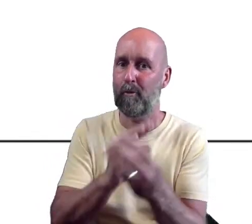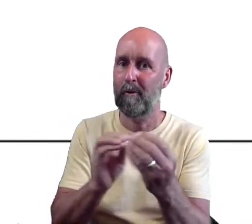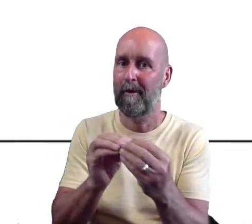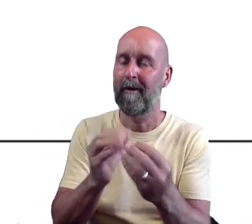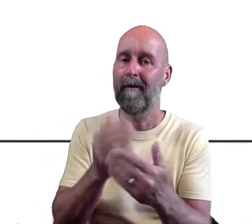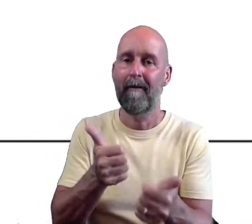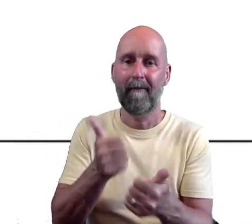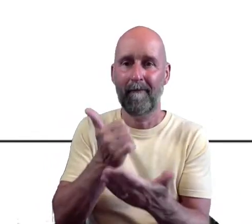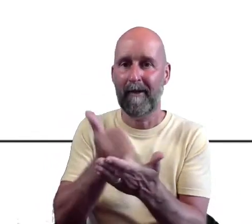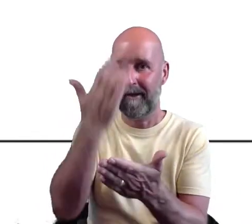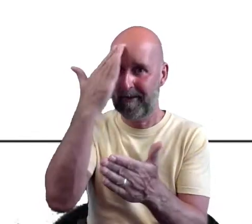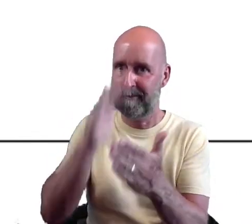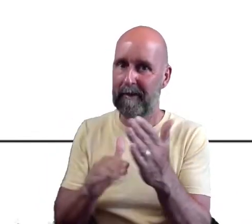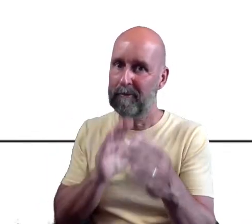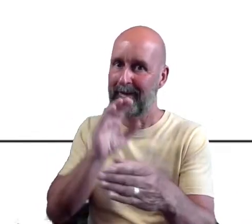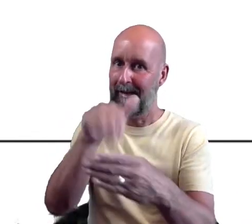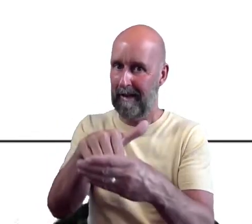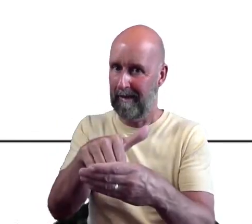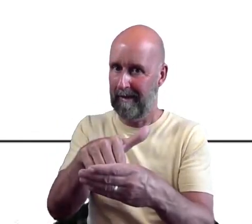for players?